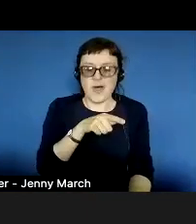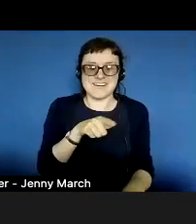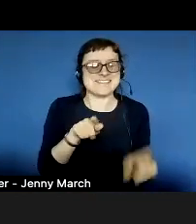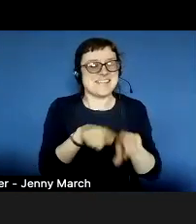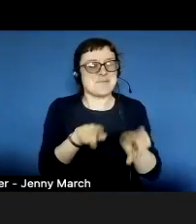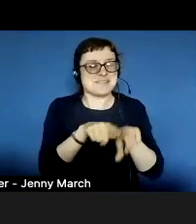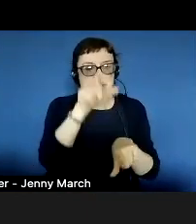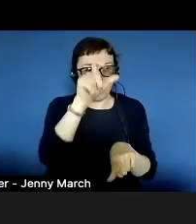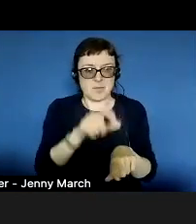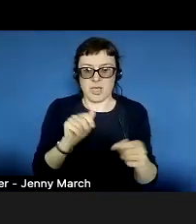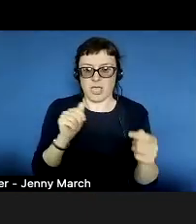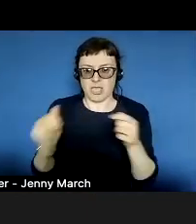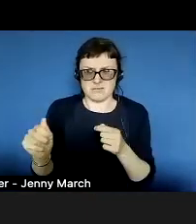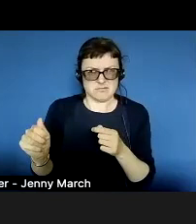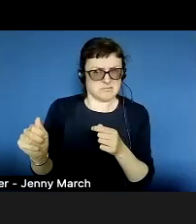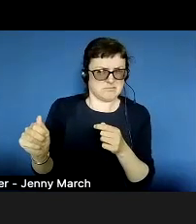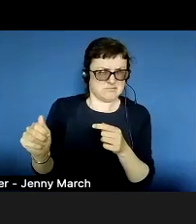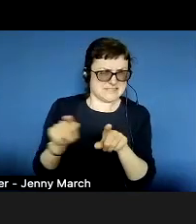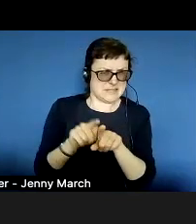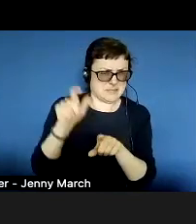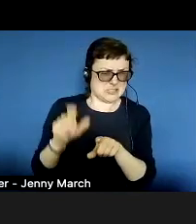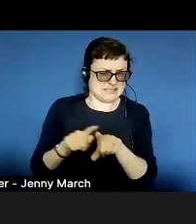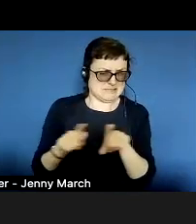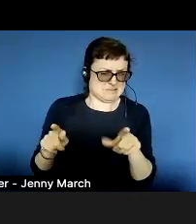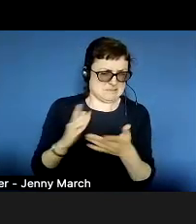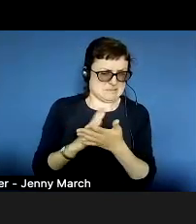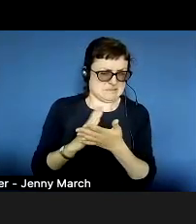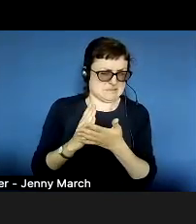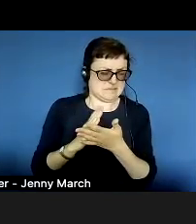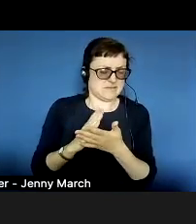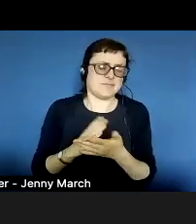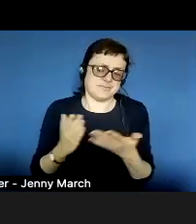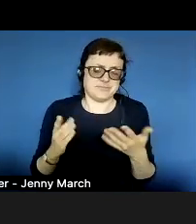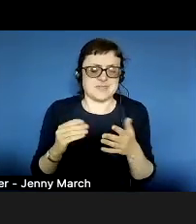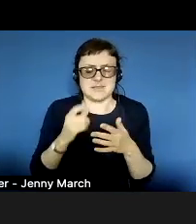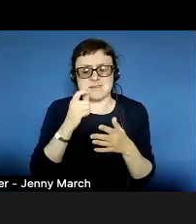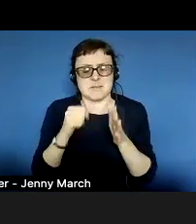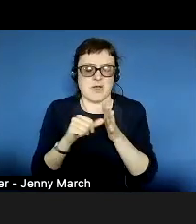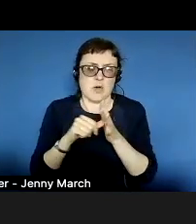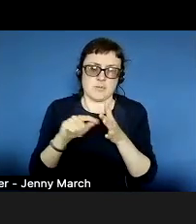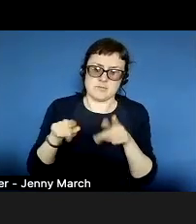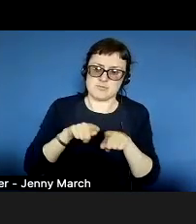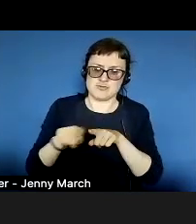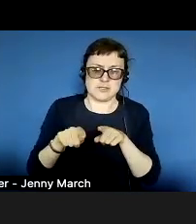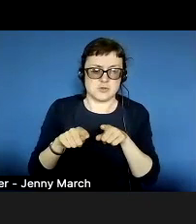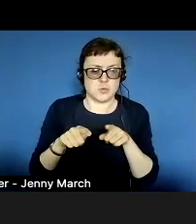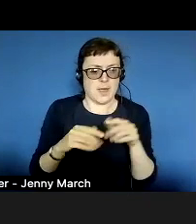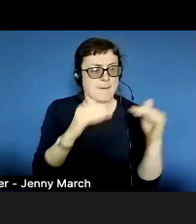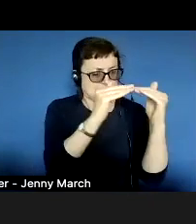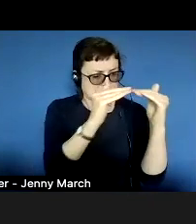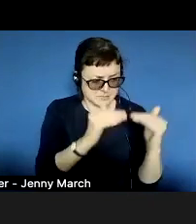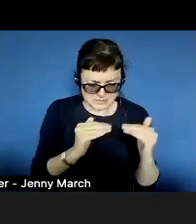completely change. So that was another kind of difficult one, but we tried to group things together as